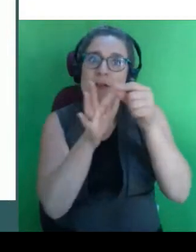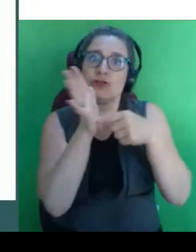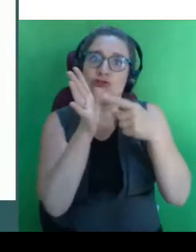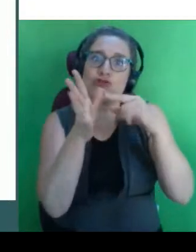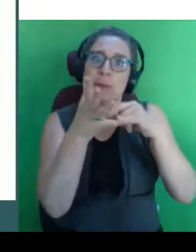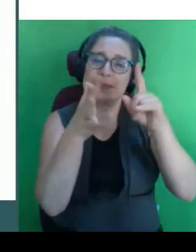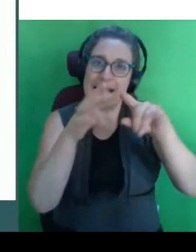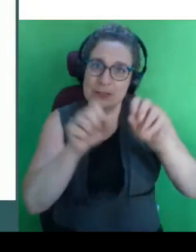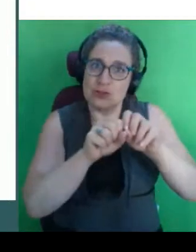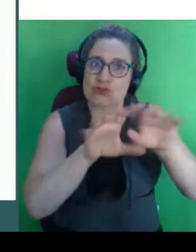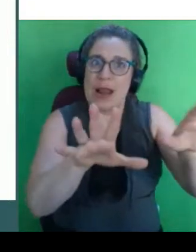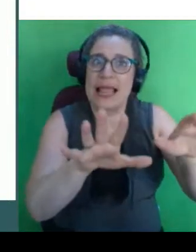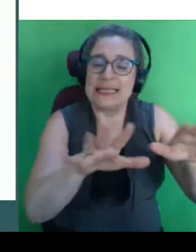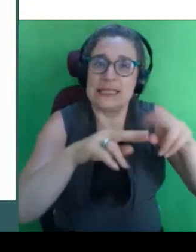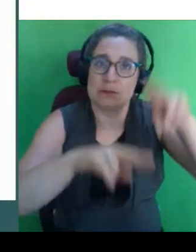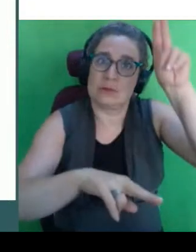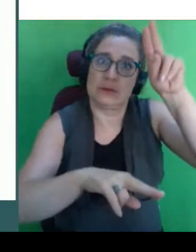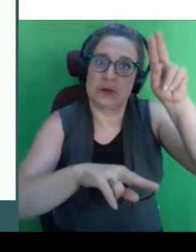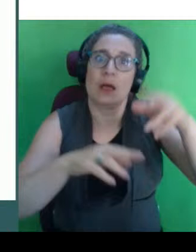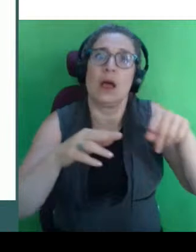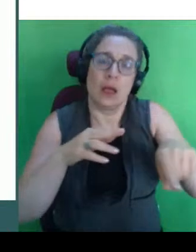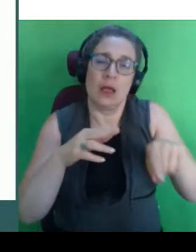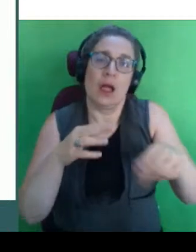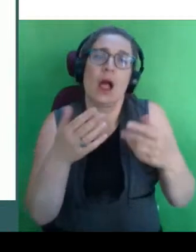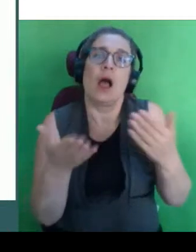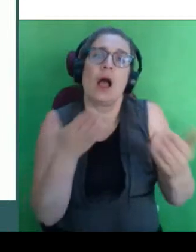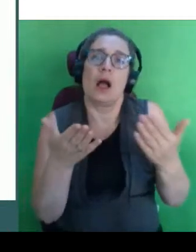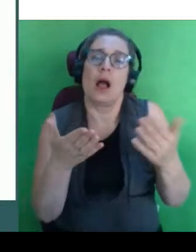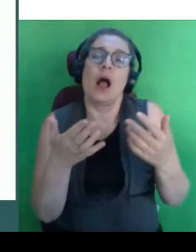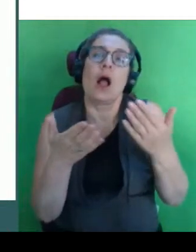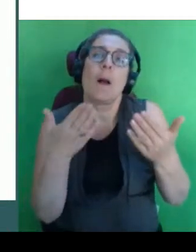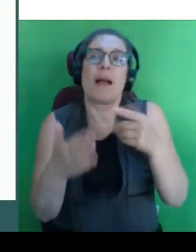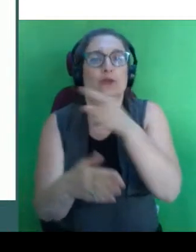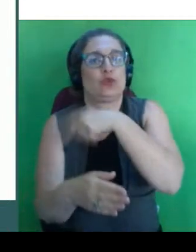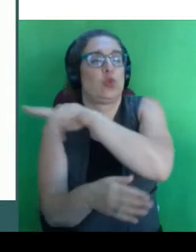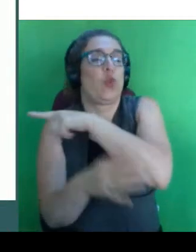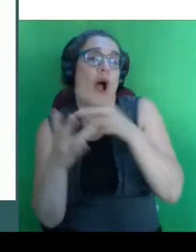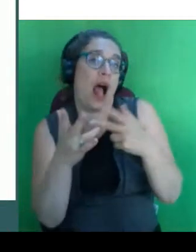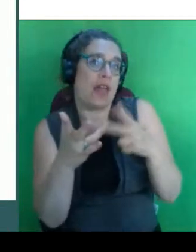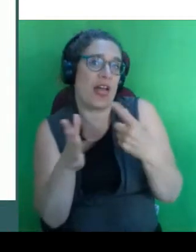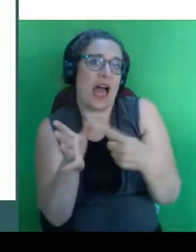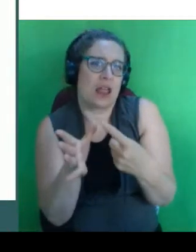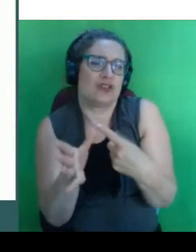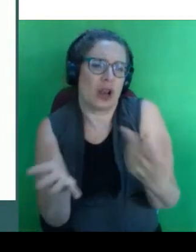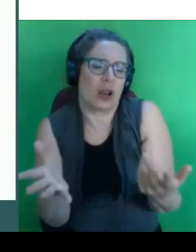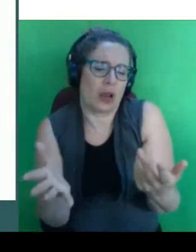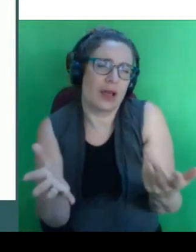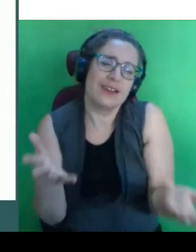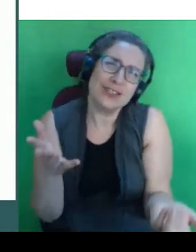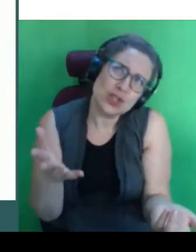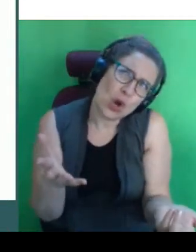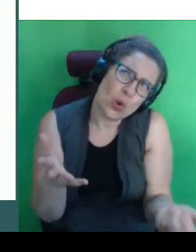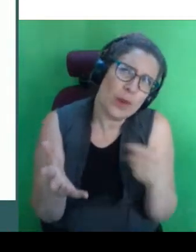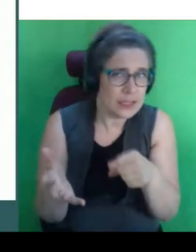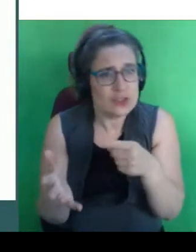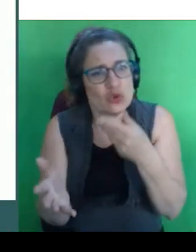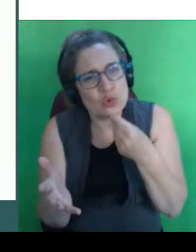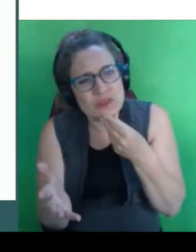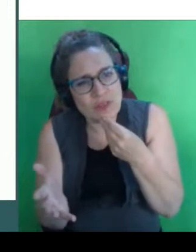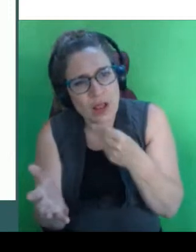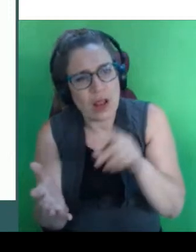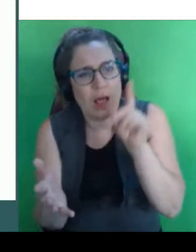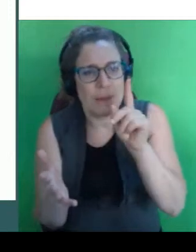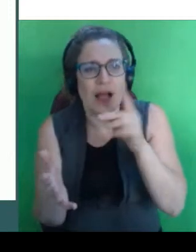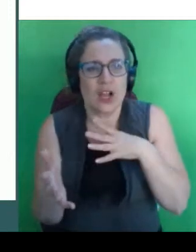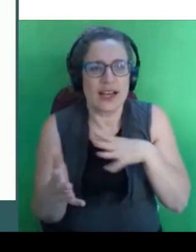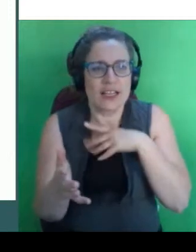a rise in serum tryptase than some other allergens. So it's useful, but again, it needs to be interpreted in